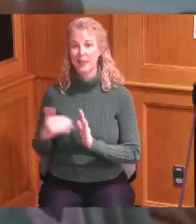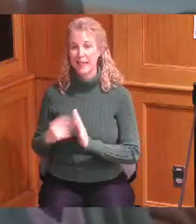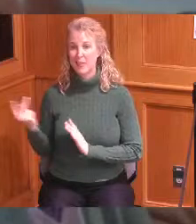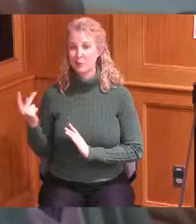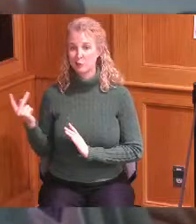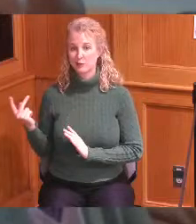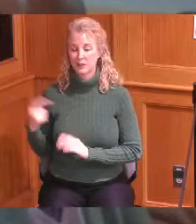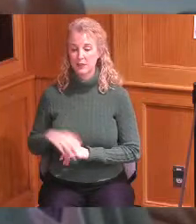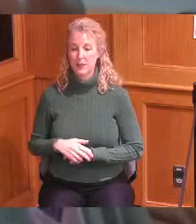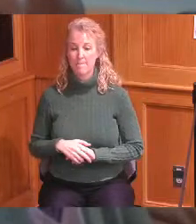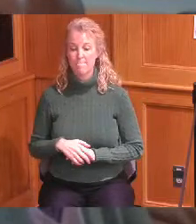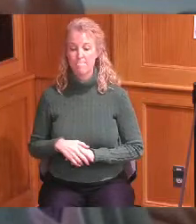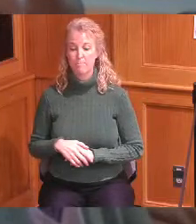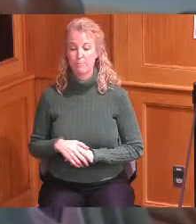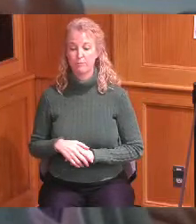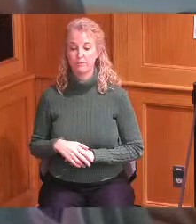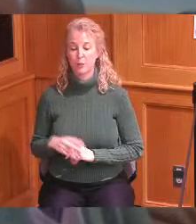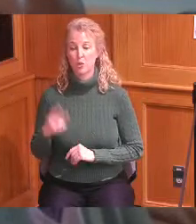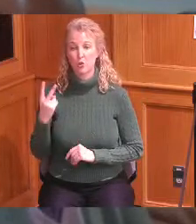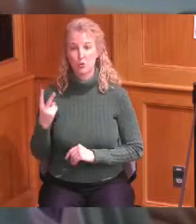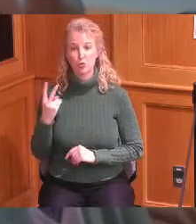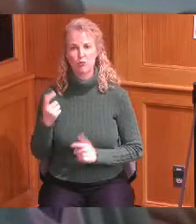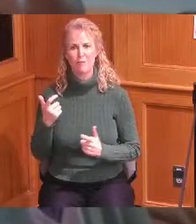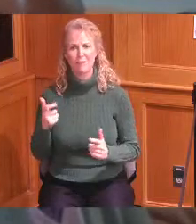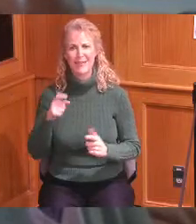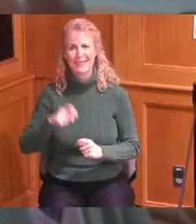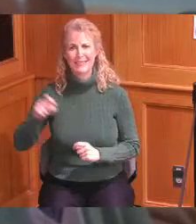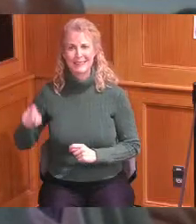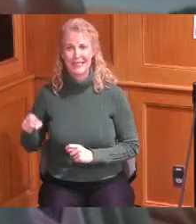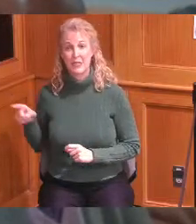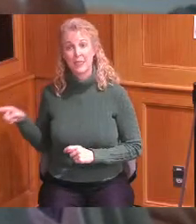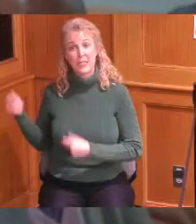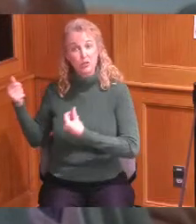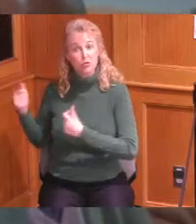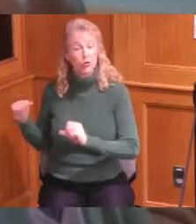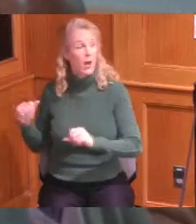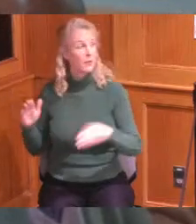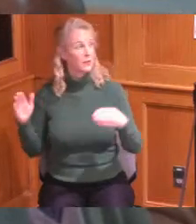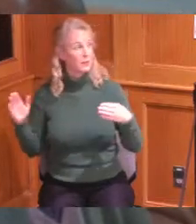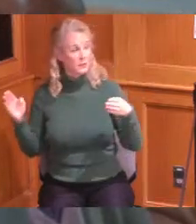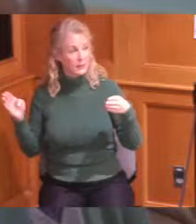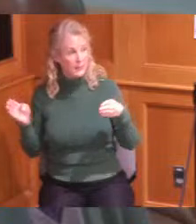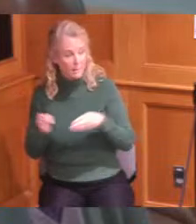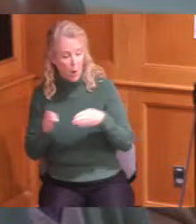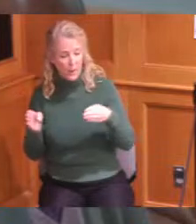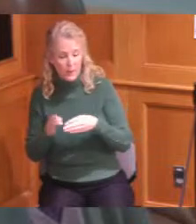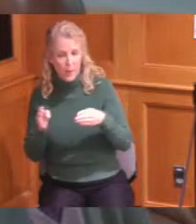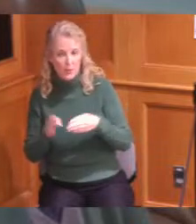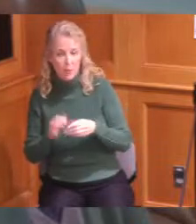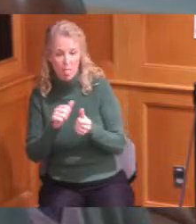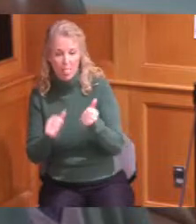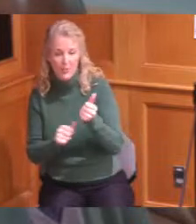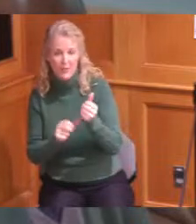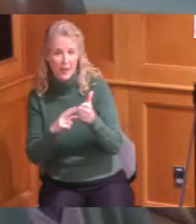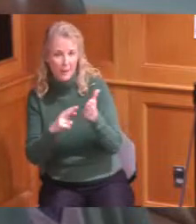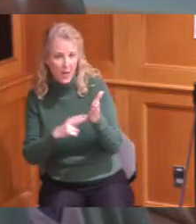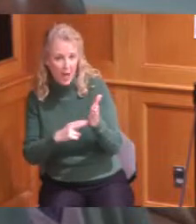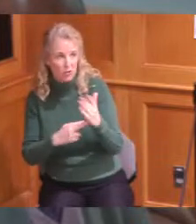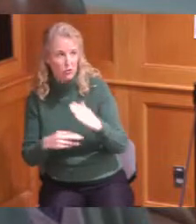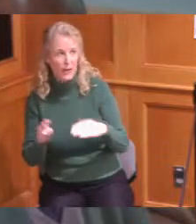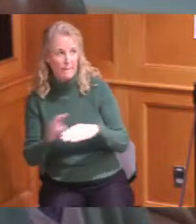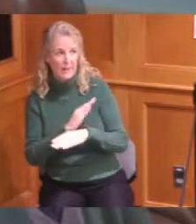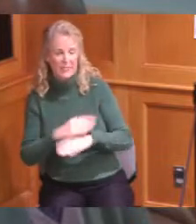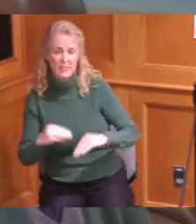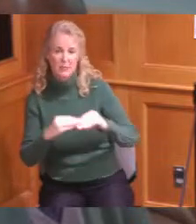2 polling needs. Robert was trying to get these smaller subcontractors involved